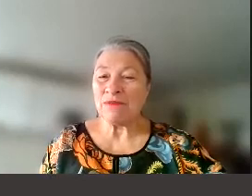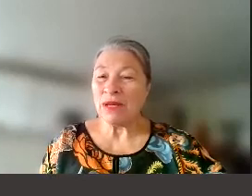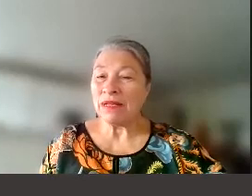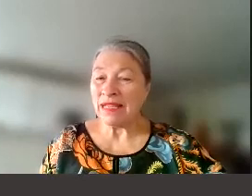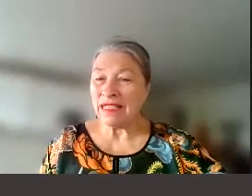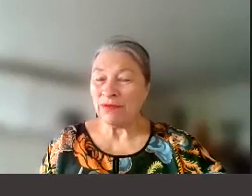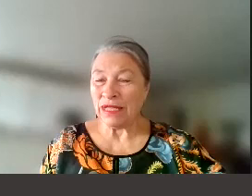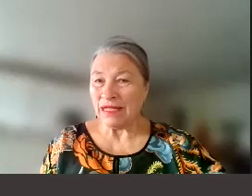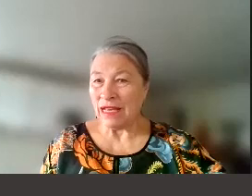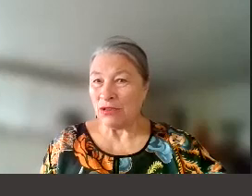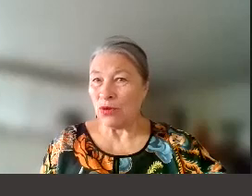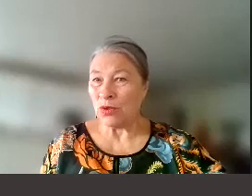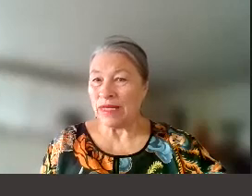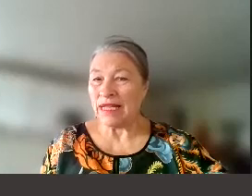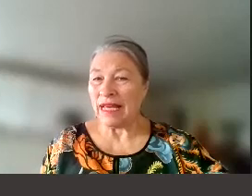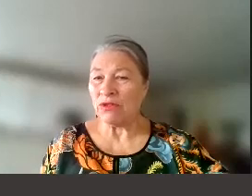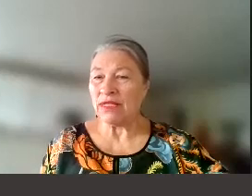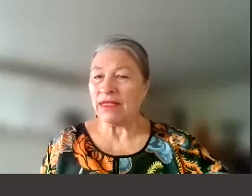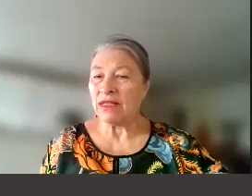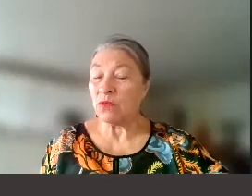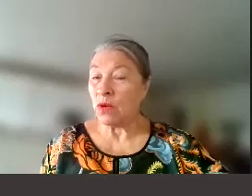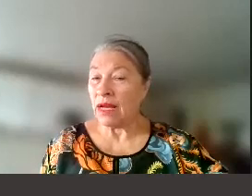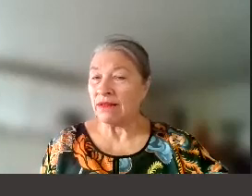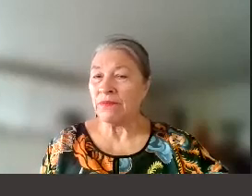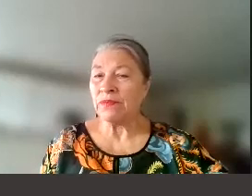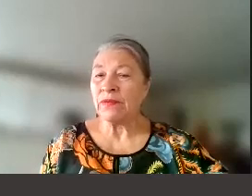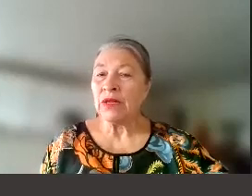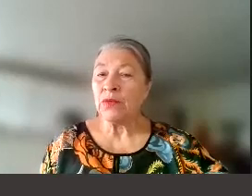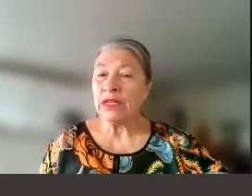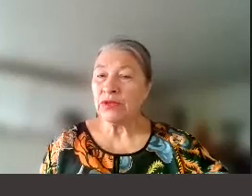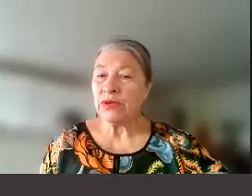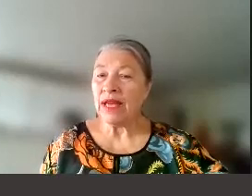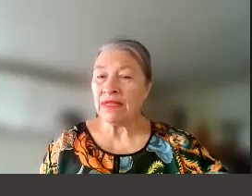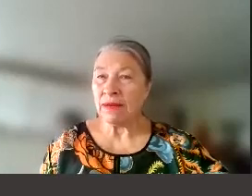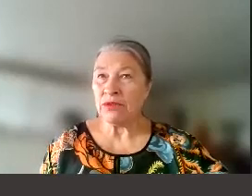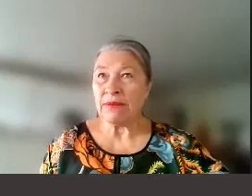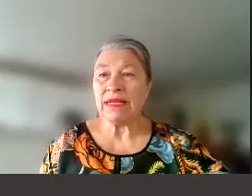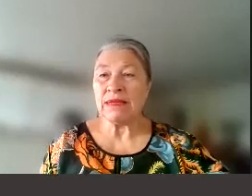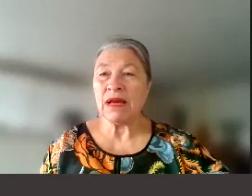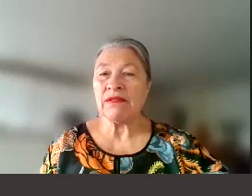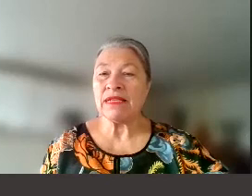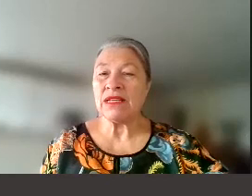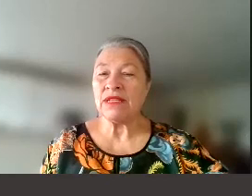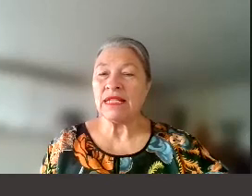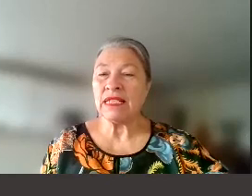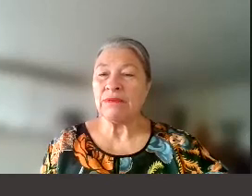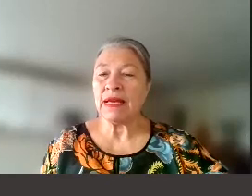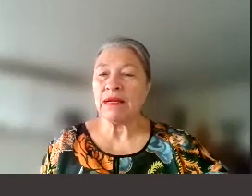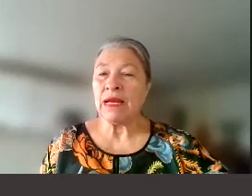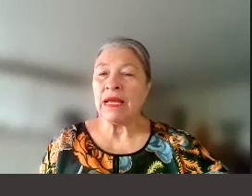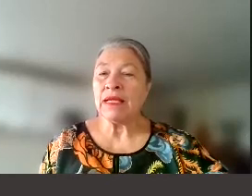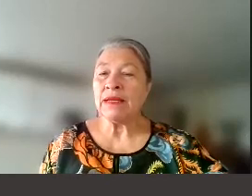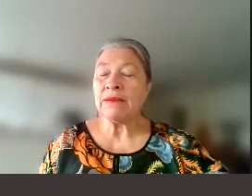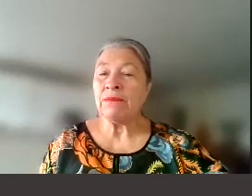that Japanese figures in our top 20 languages as well. We do have some Japanese migrants in New Zealand,